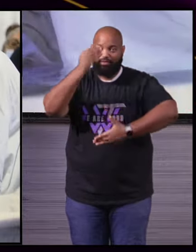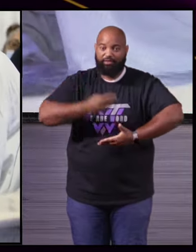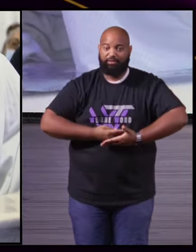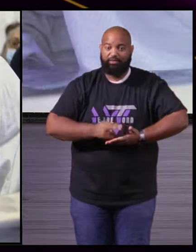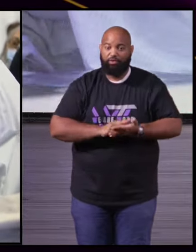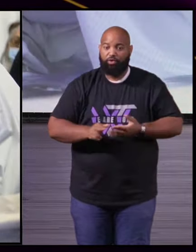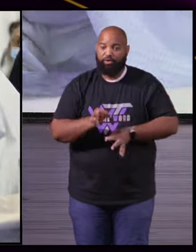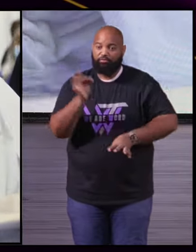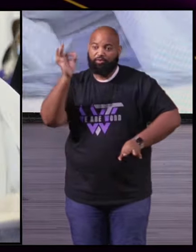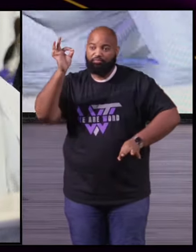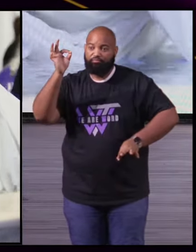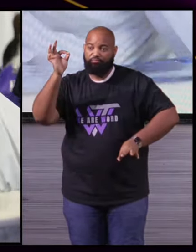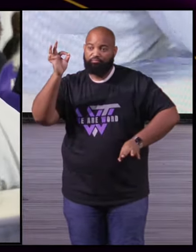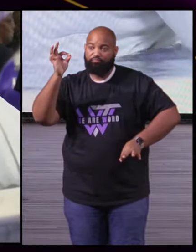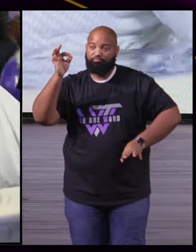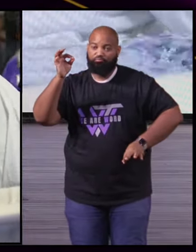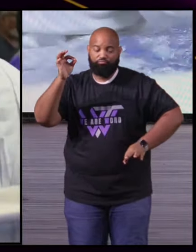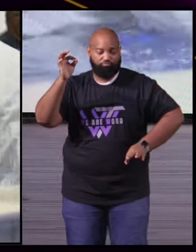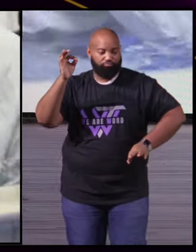of the Holy Spirit.